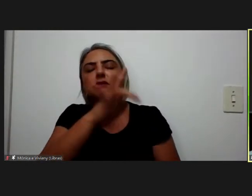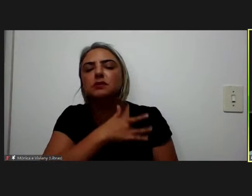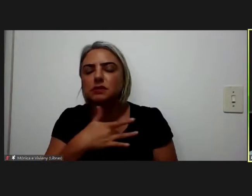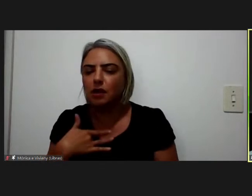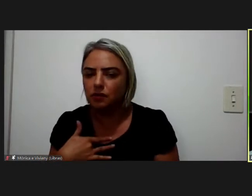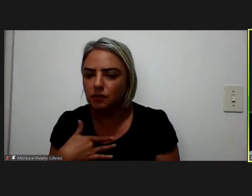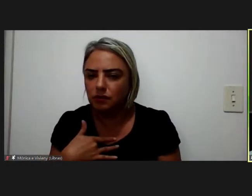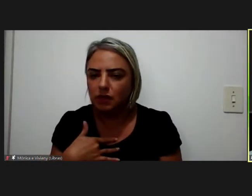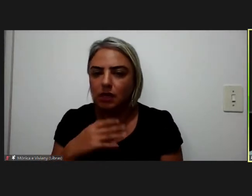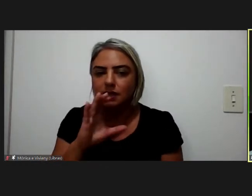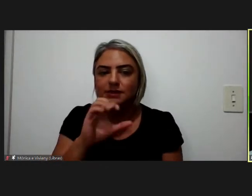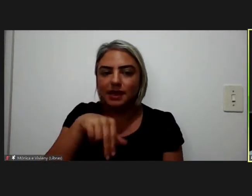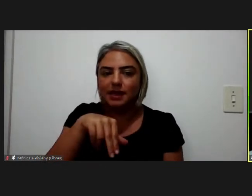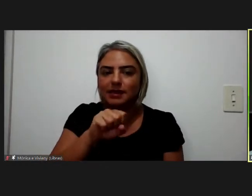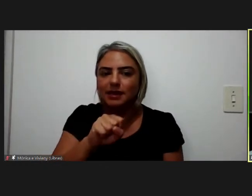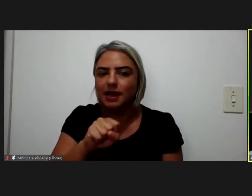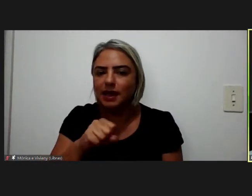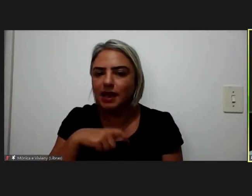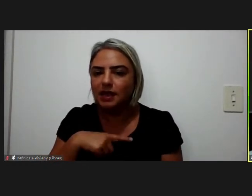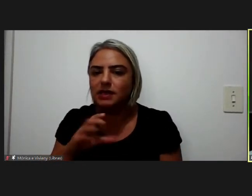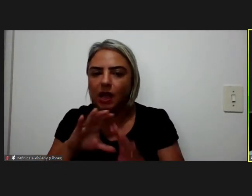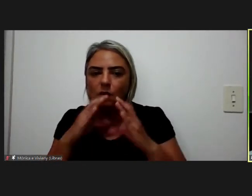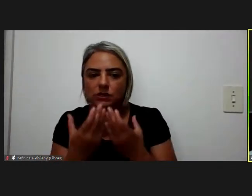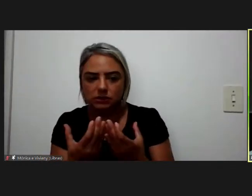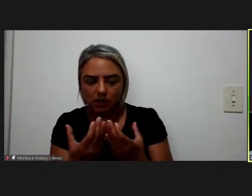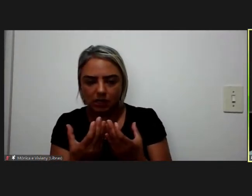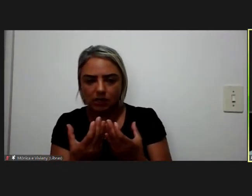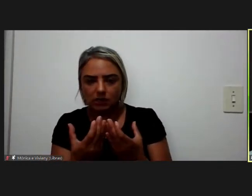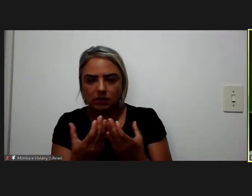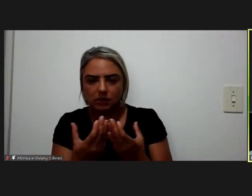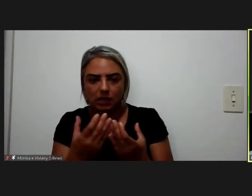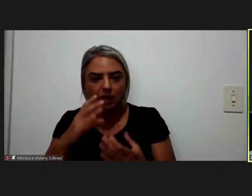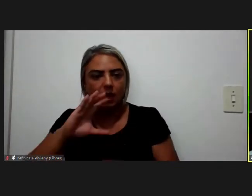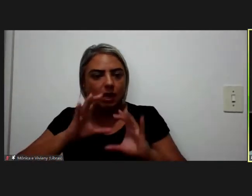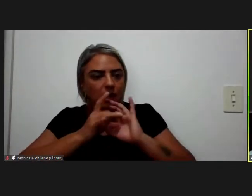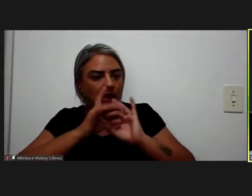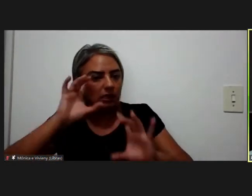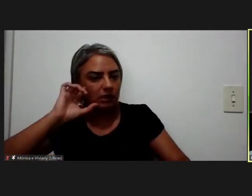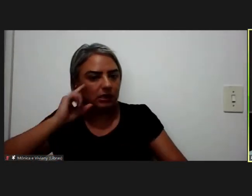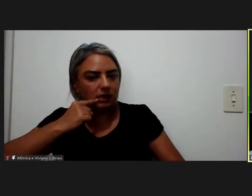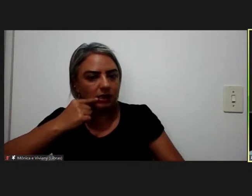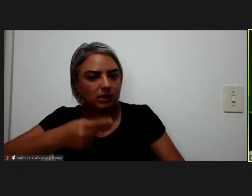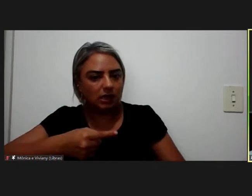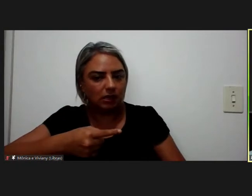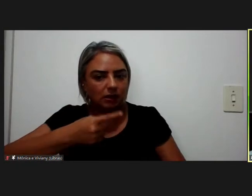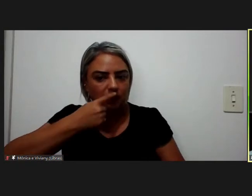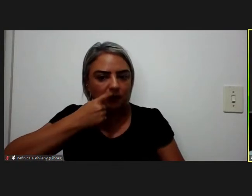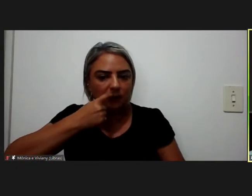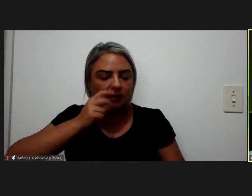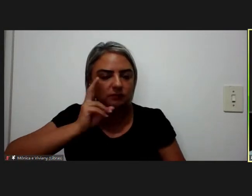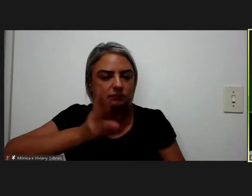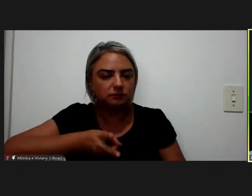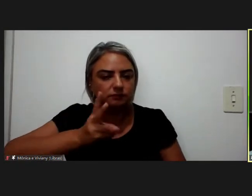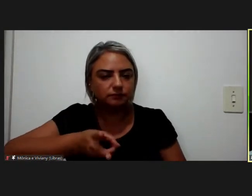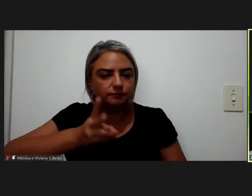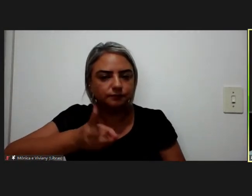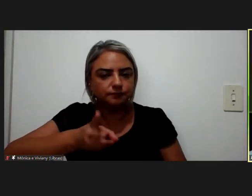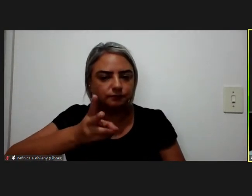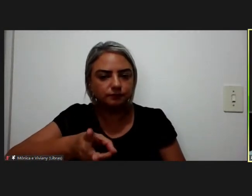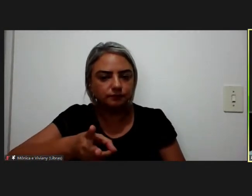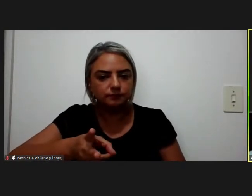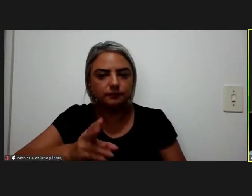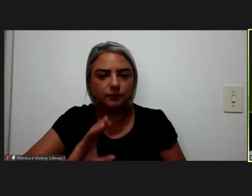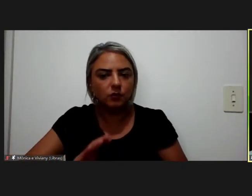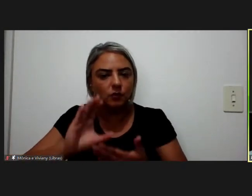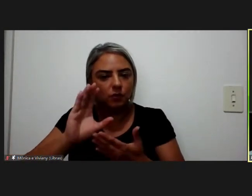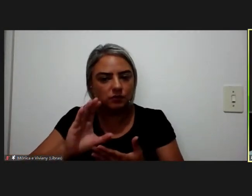National Council of Health. So the National Council of Health is a collegiate instance, deliberative. It is permanent